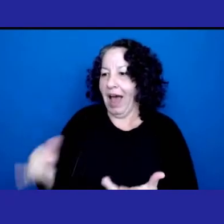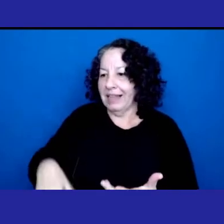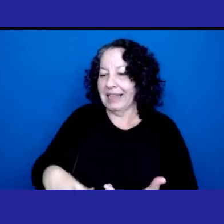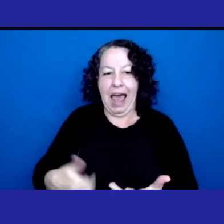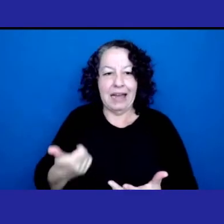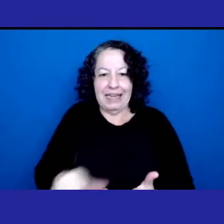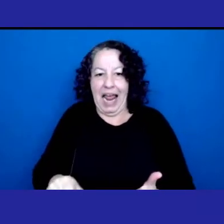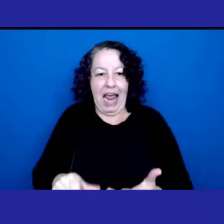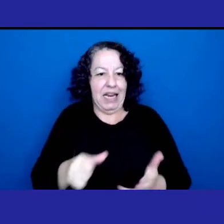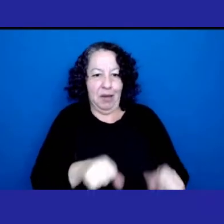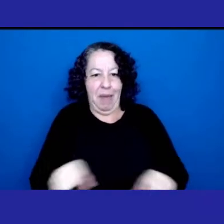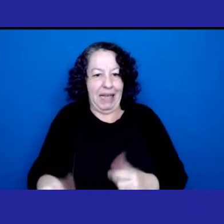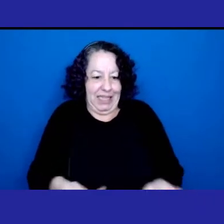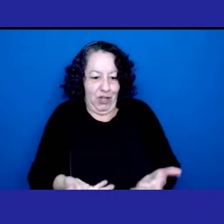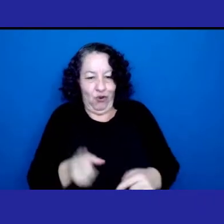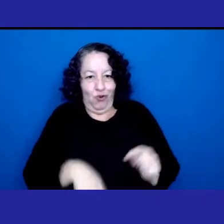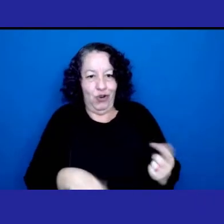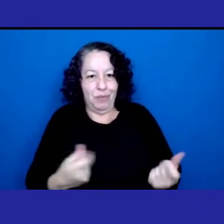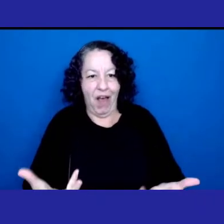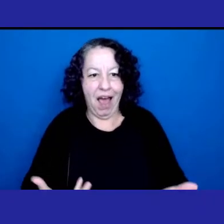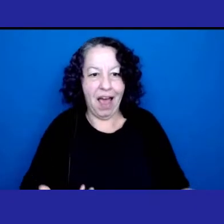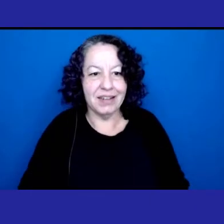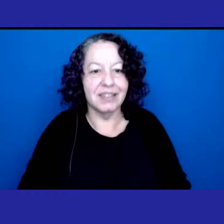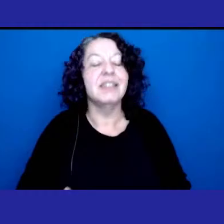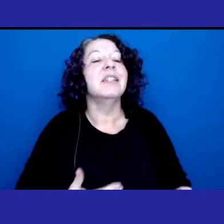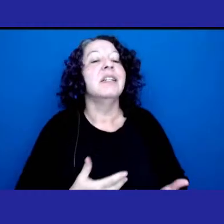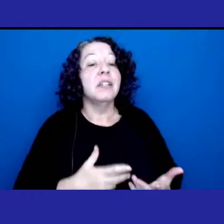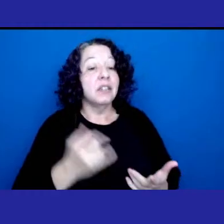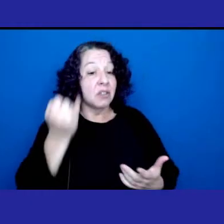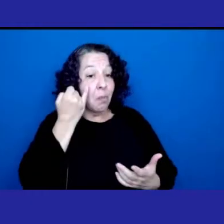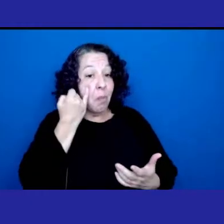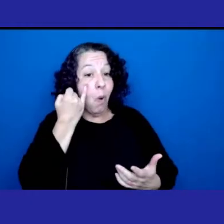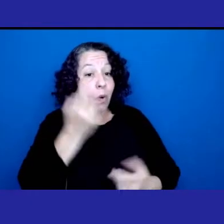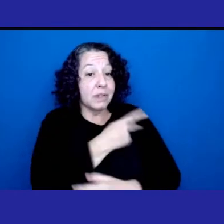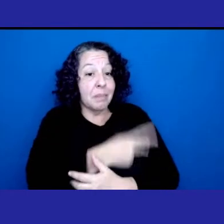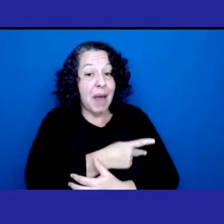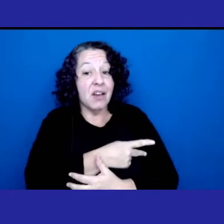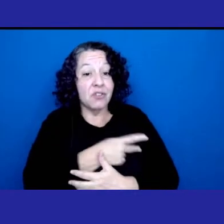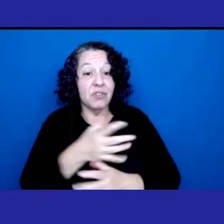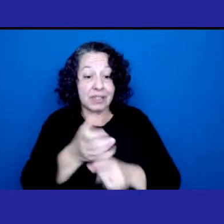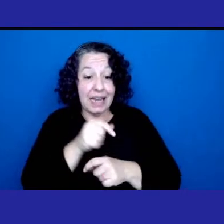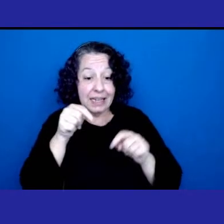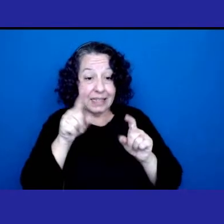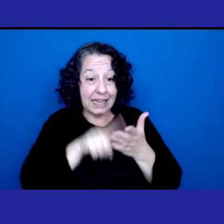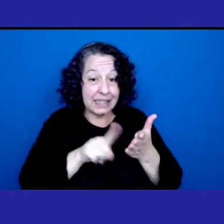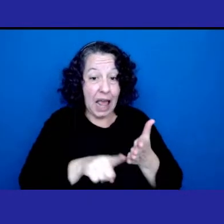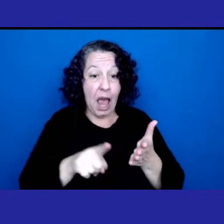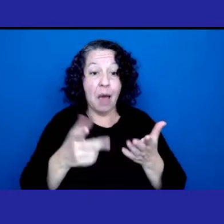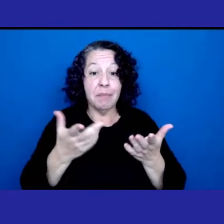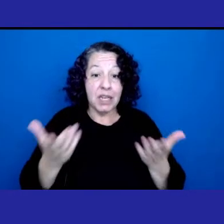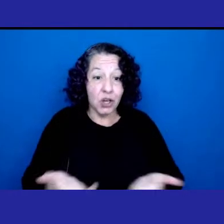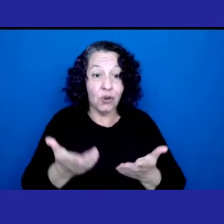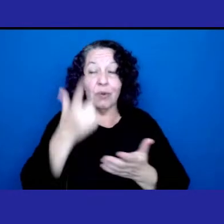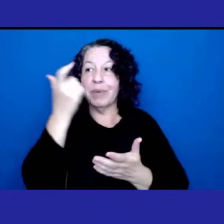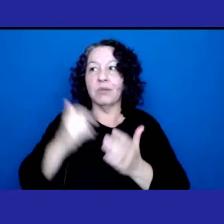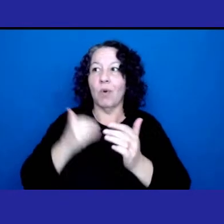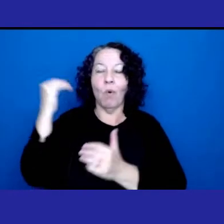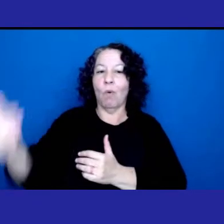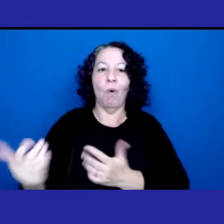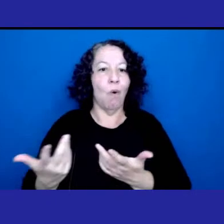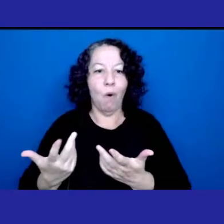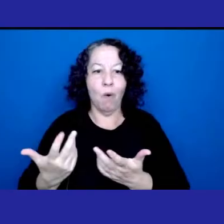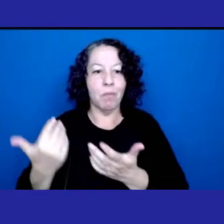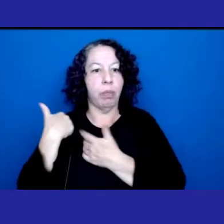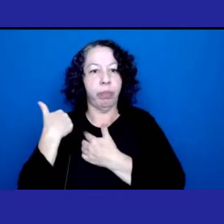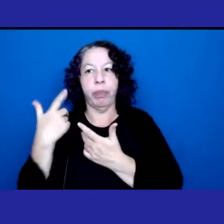is getting this exam because we are over capacity at some of our other sites, we then also have the opportunity to try to